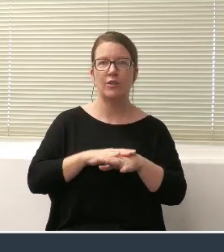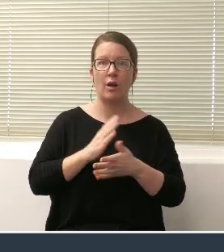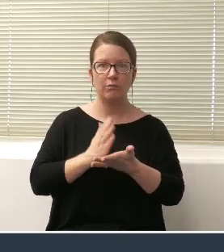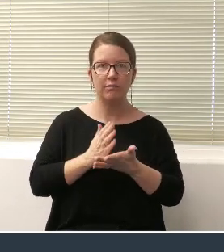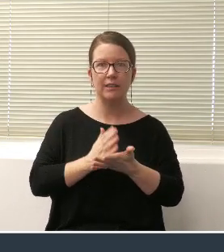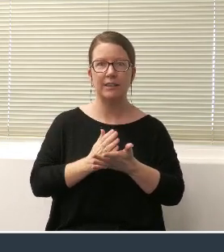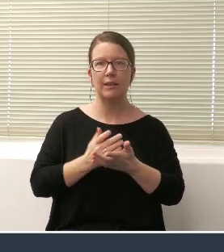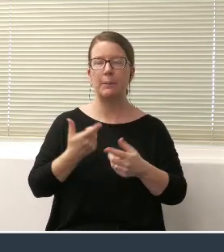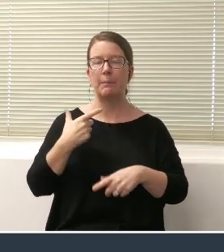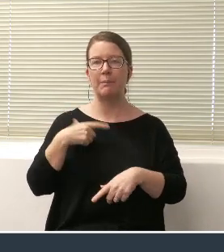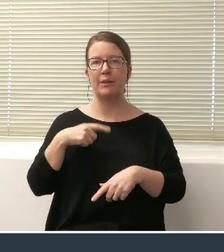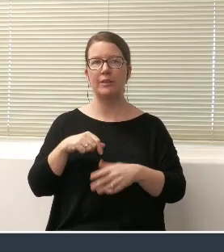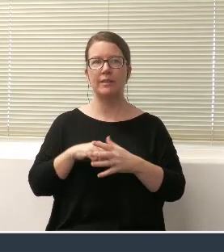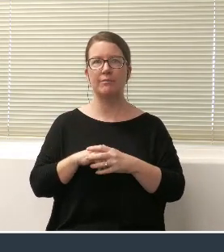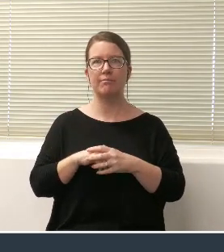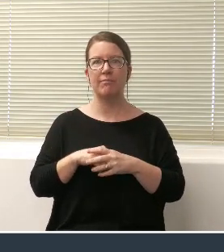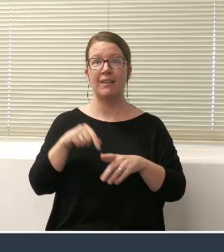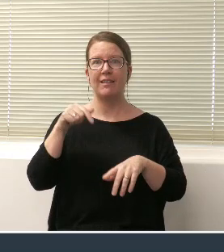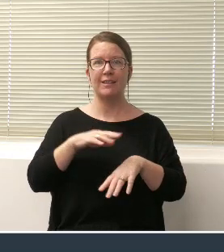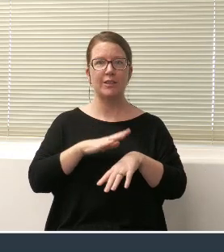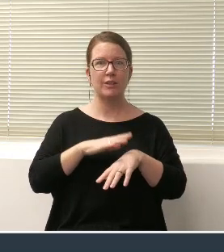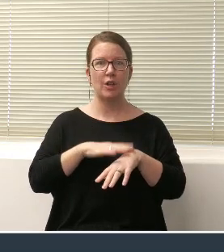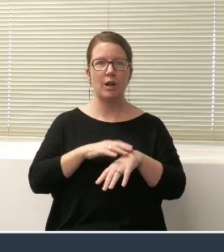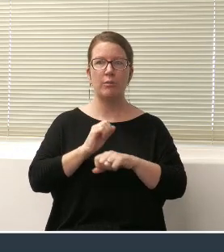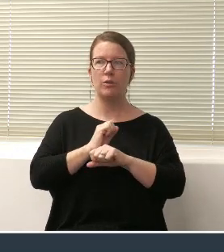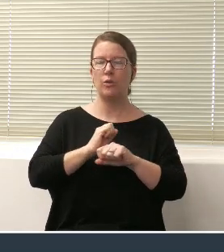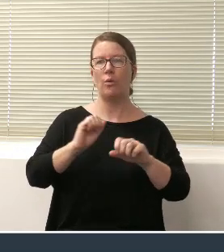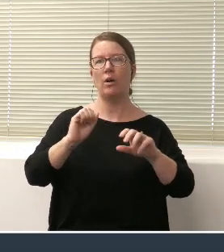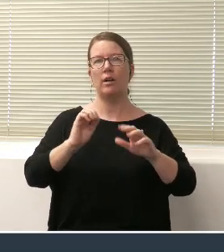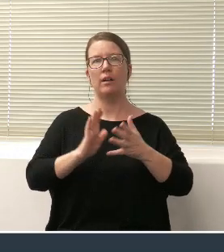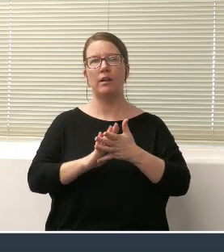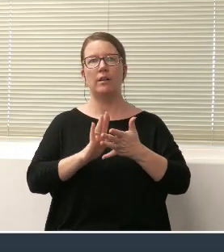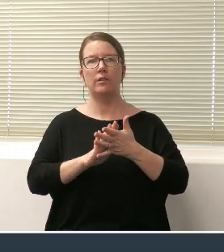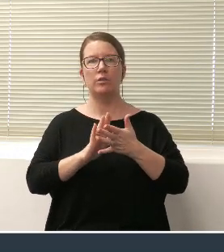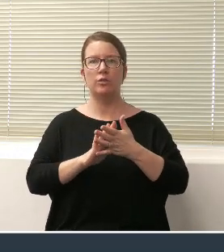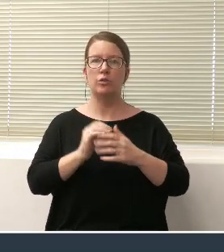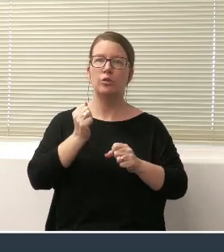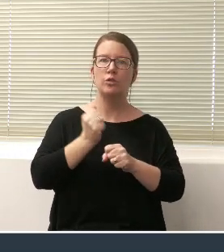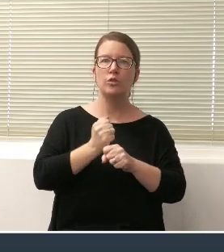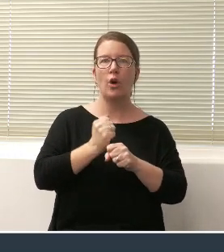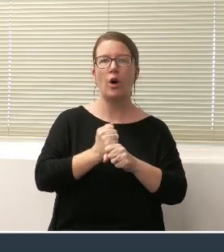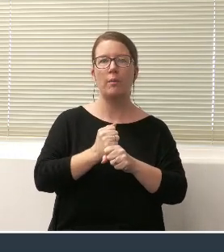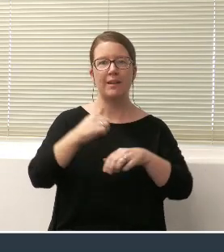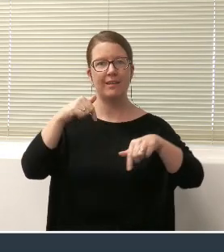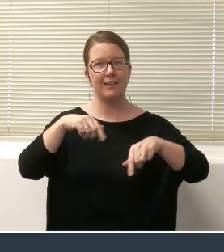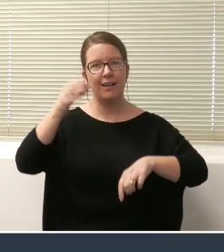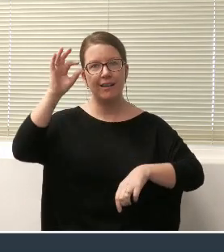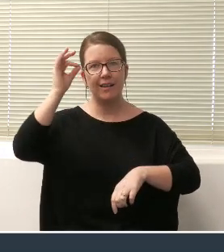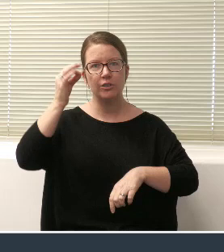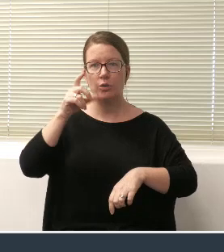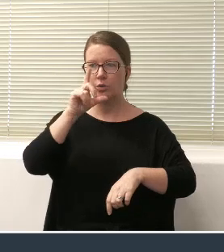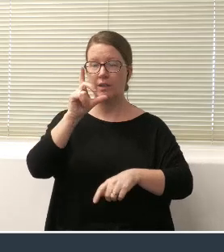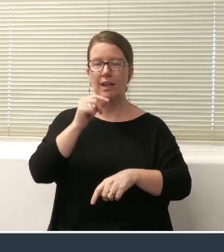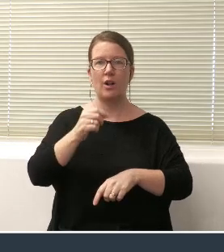because this is one of those times in your, in your career in council that you